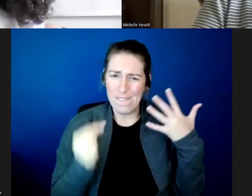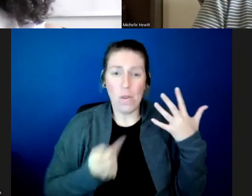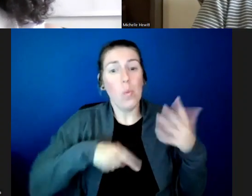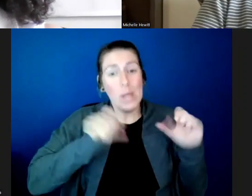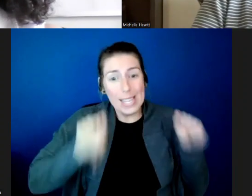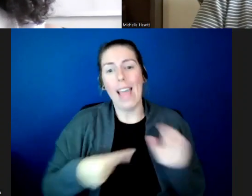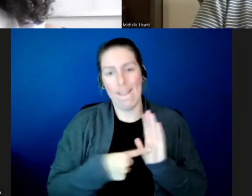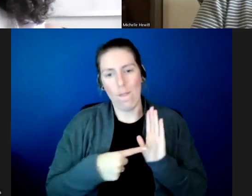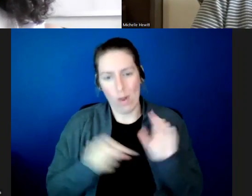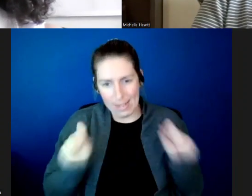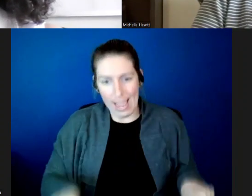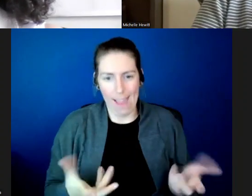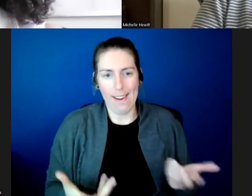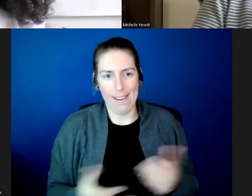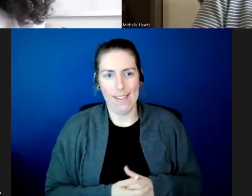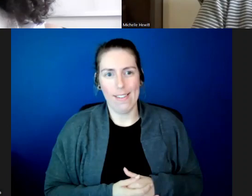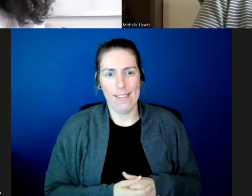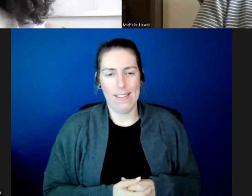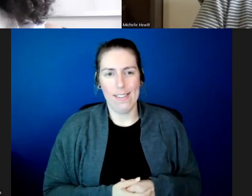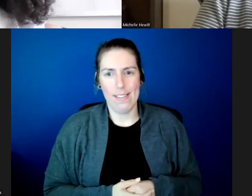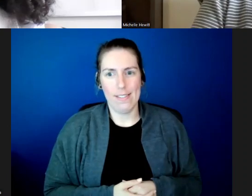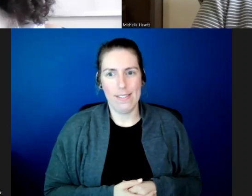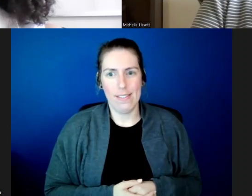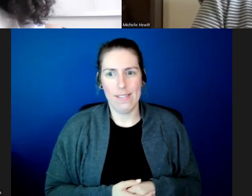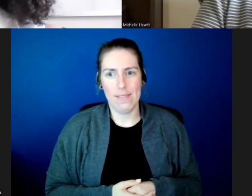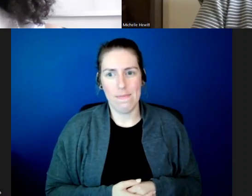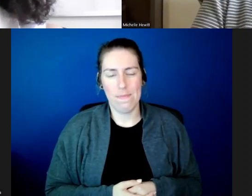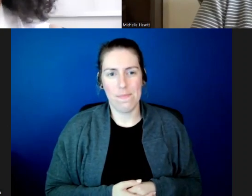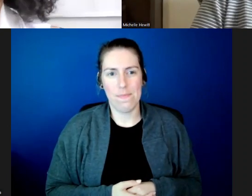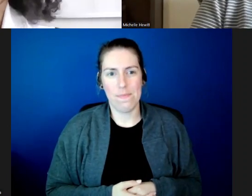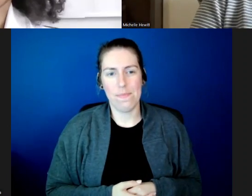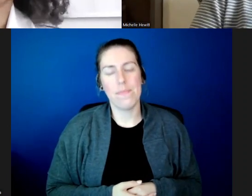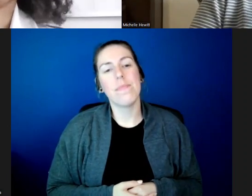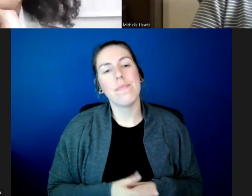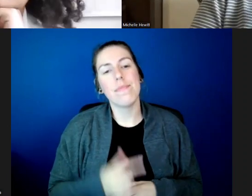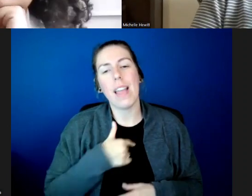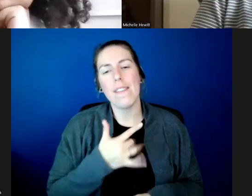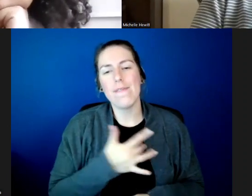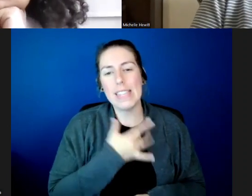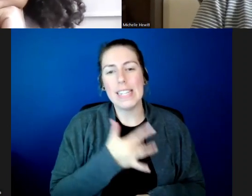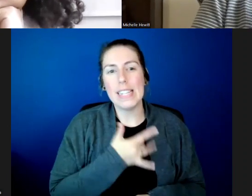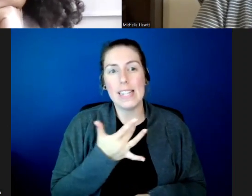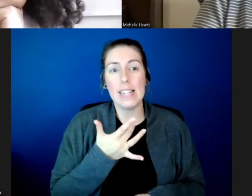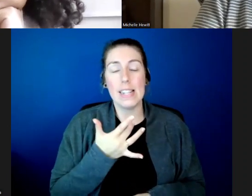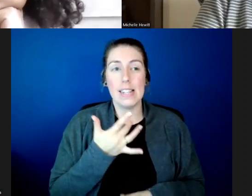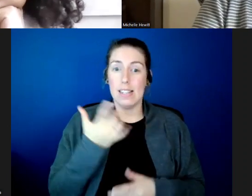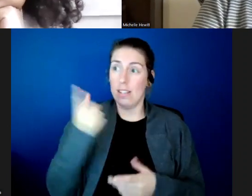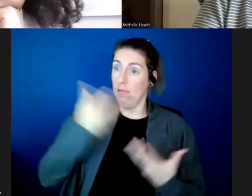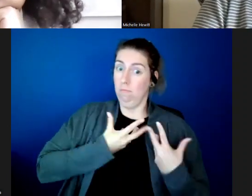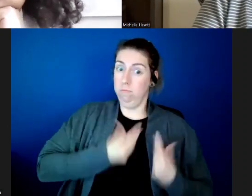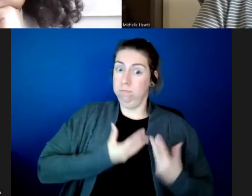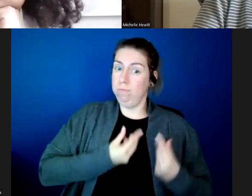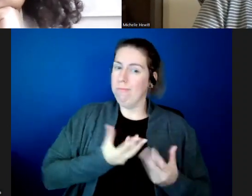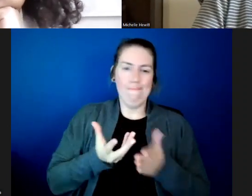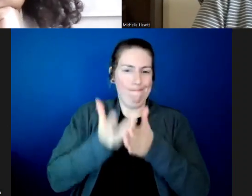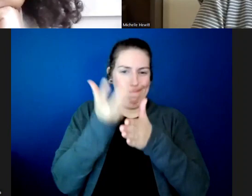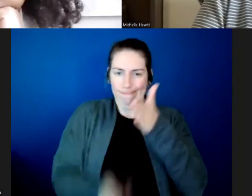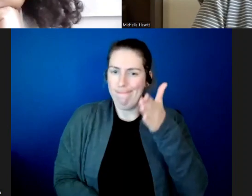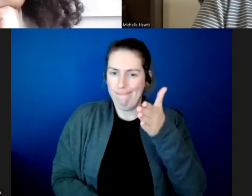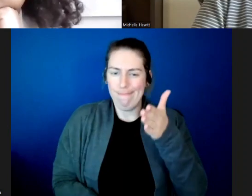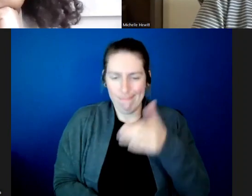know, I just find that the heart that is missing is part